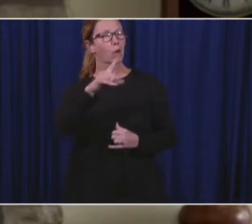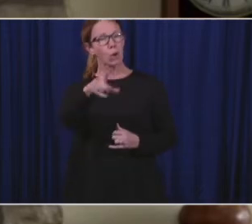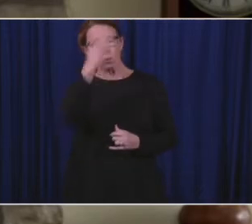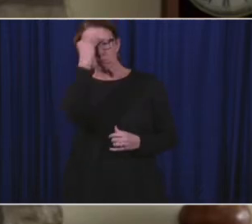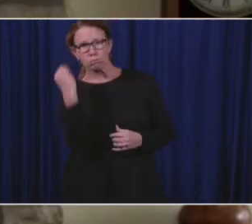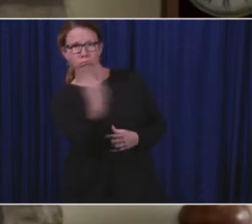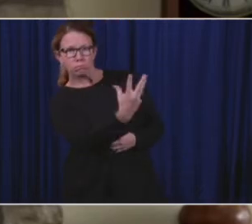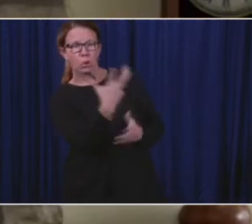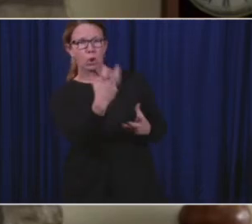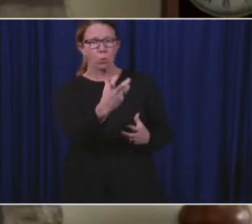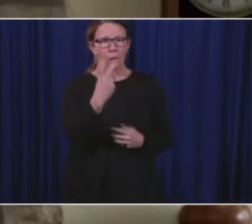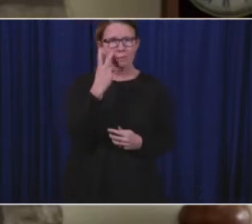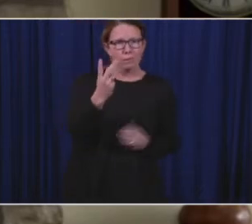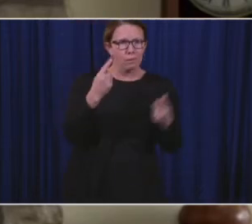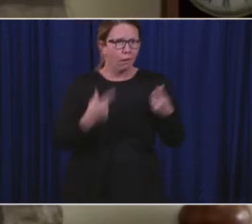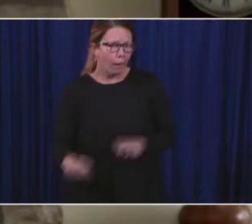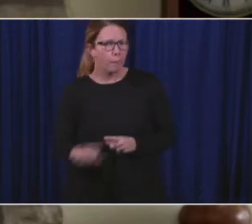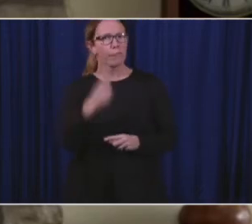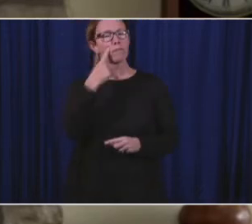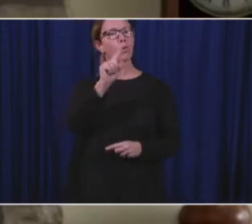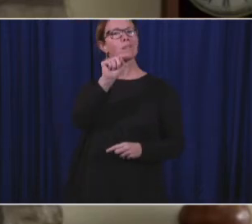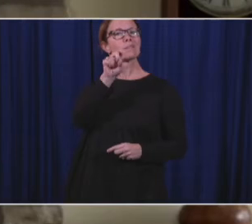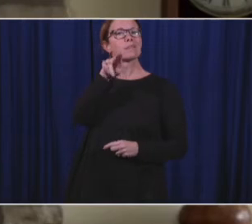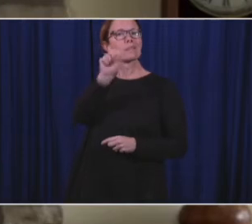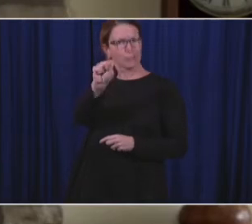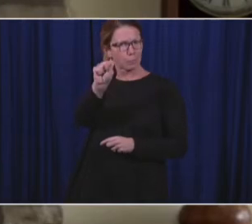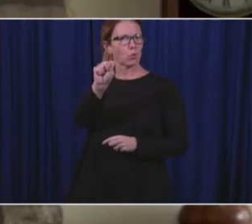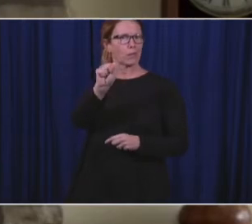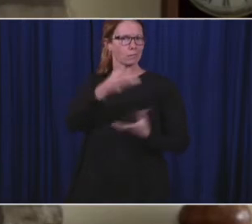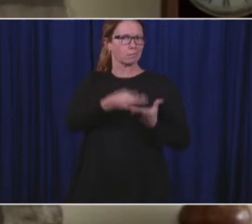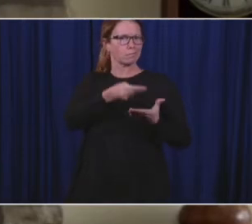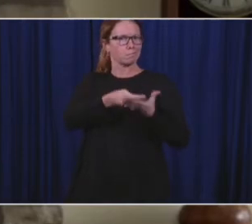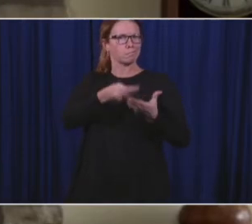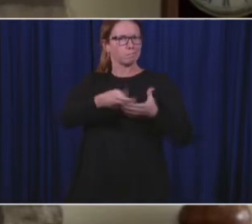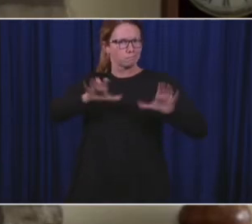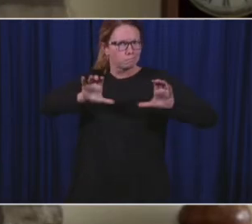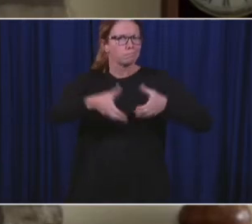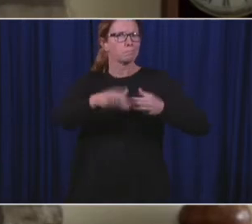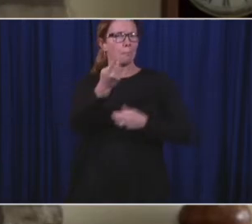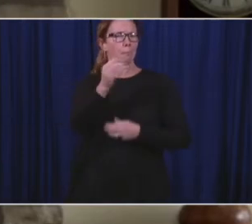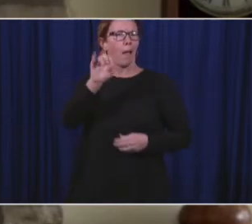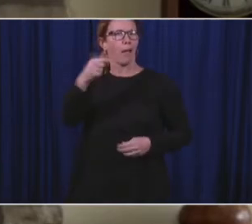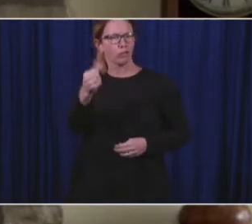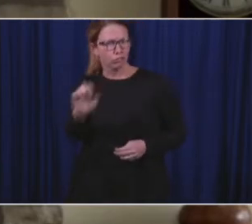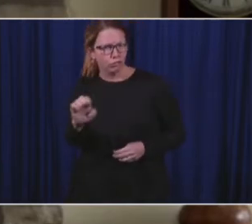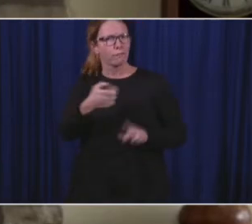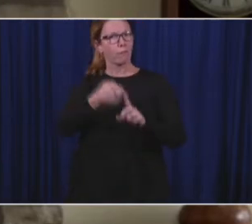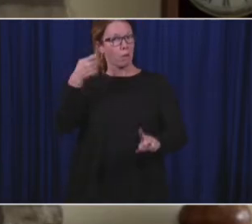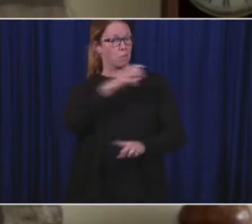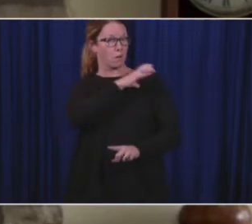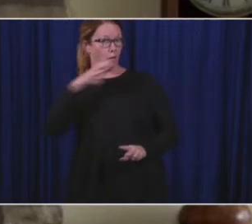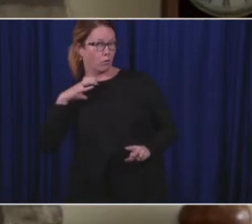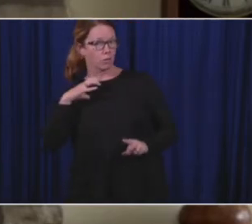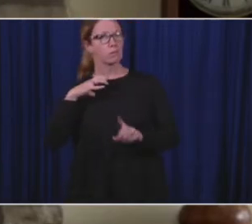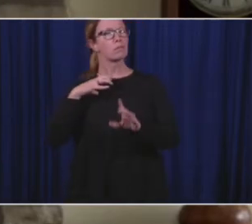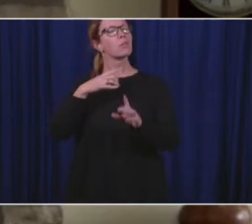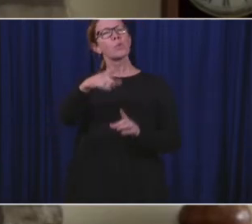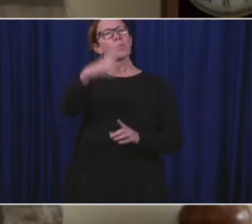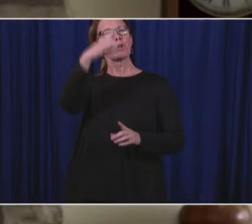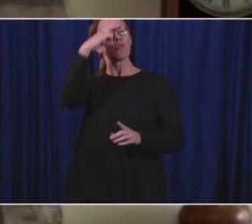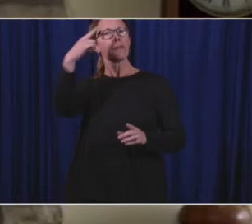kind of stimulus package that comes out of Congress? And what do you think of the